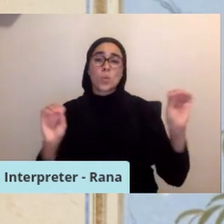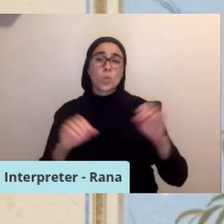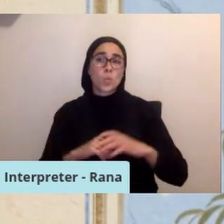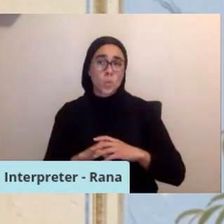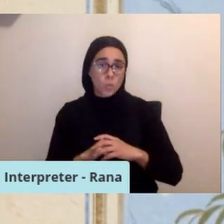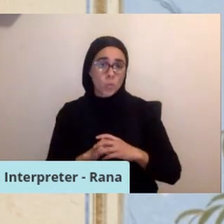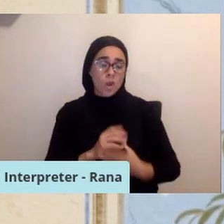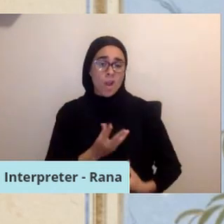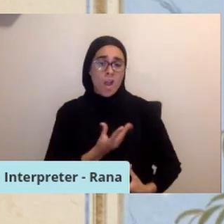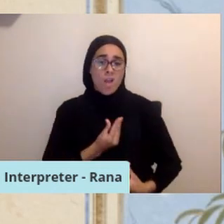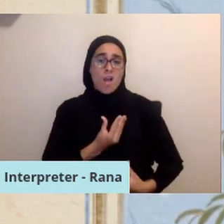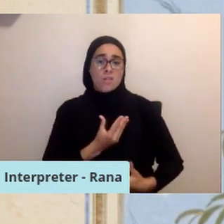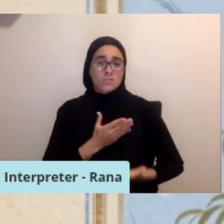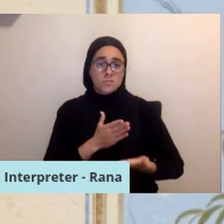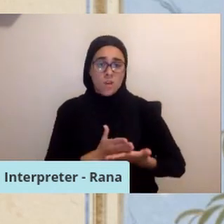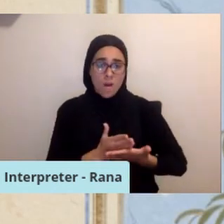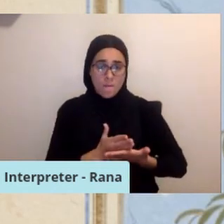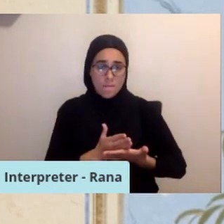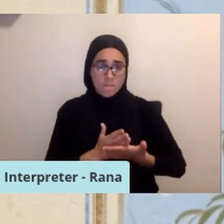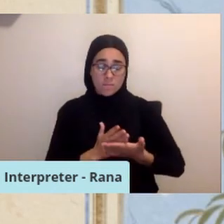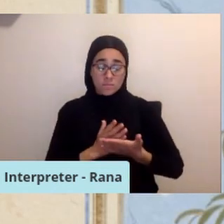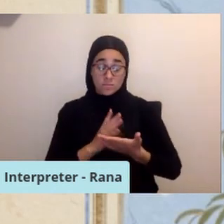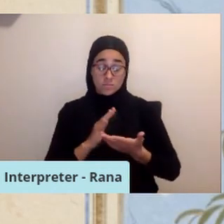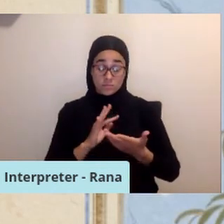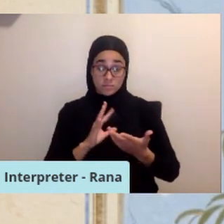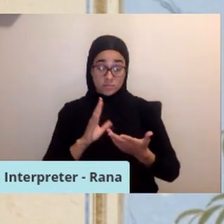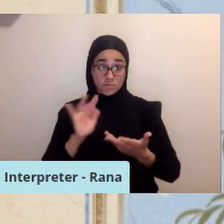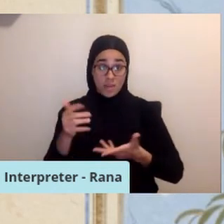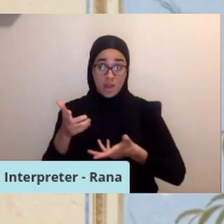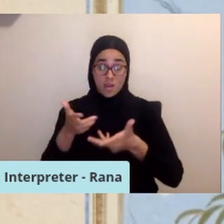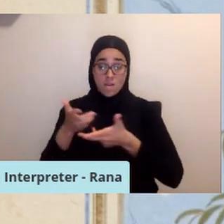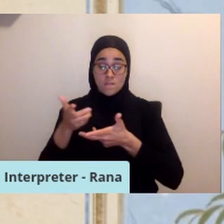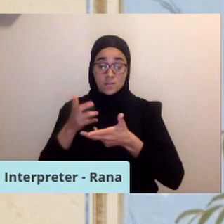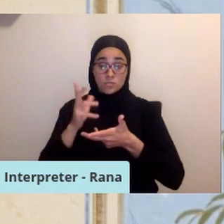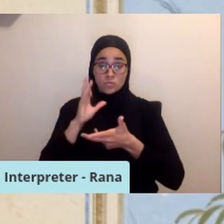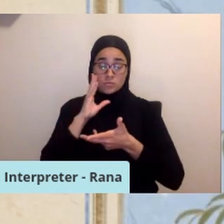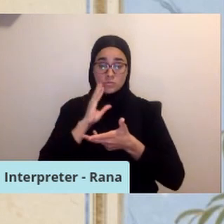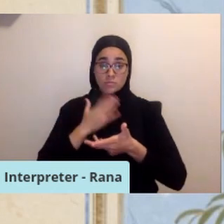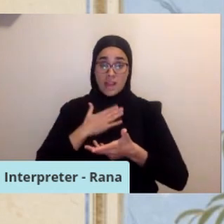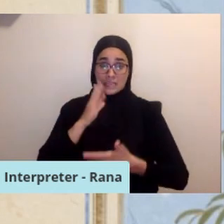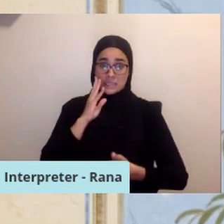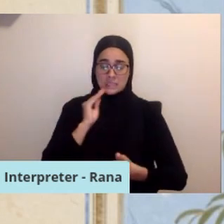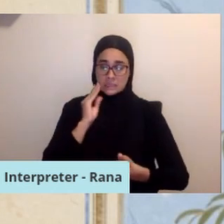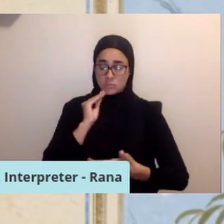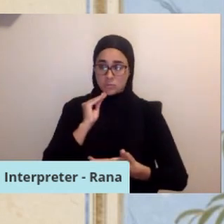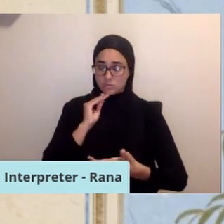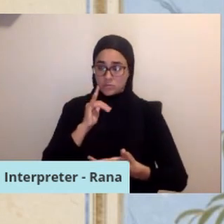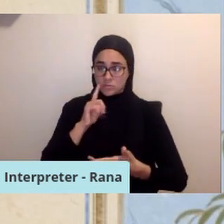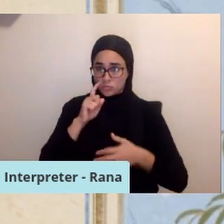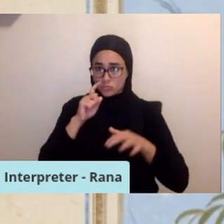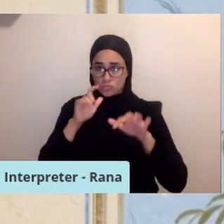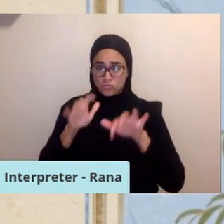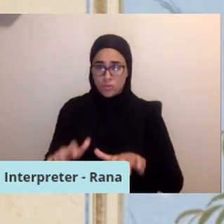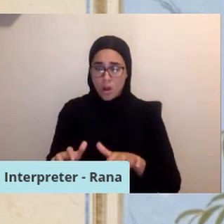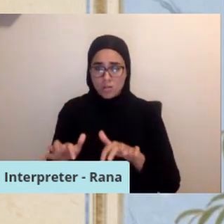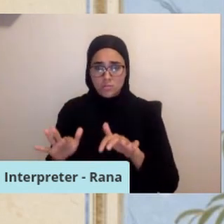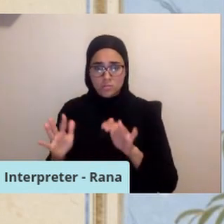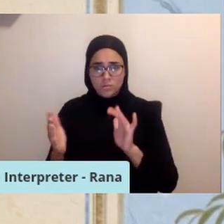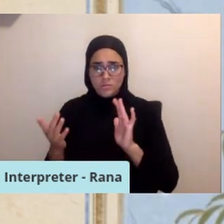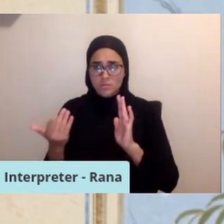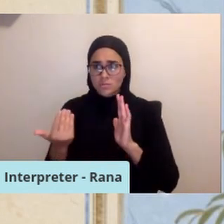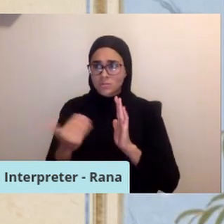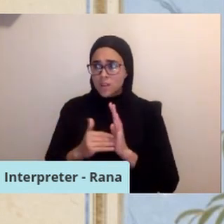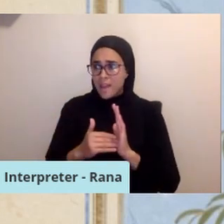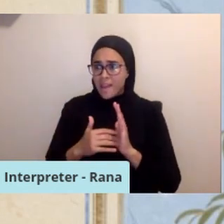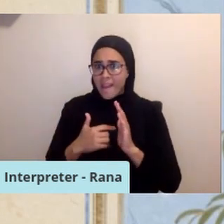The whole experience of that conversation was a bit abrupt. And once again, the question was, so who do you